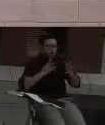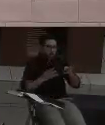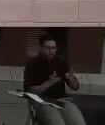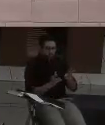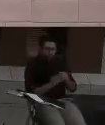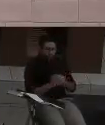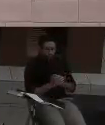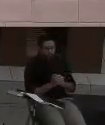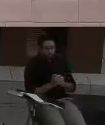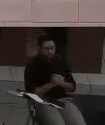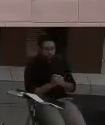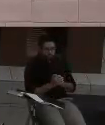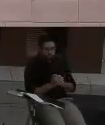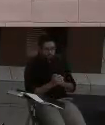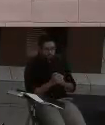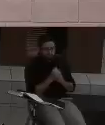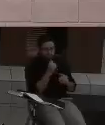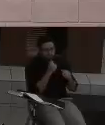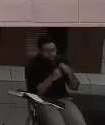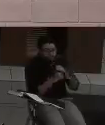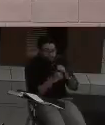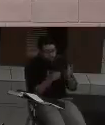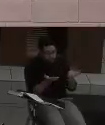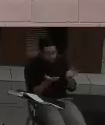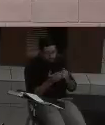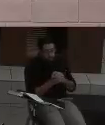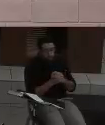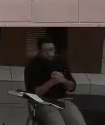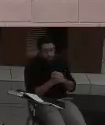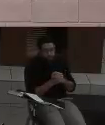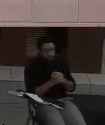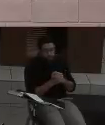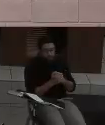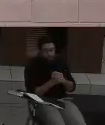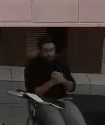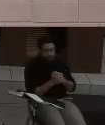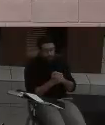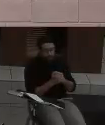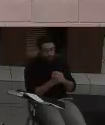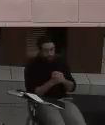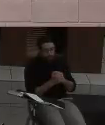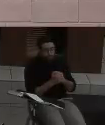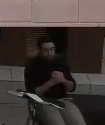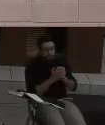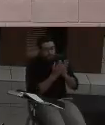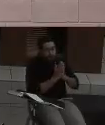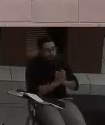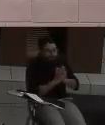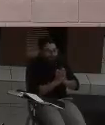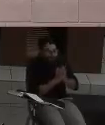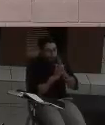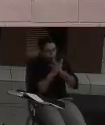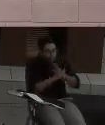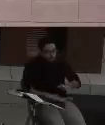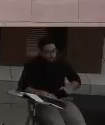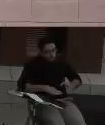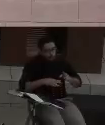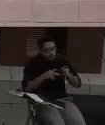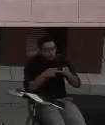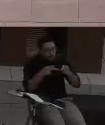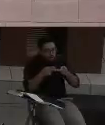secret, a great while before the day, he withdrew to a solitary place and